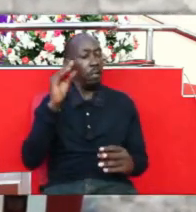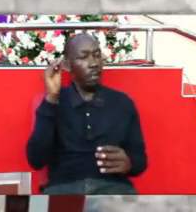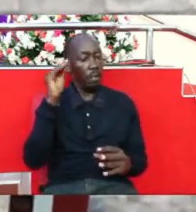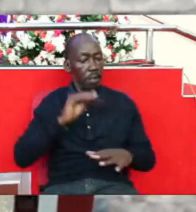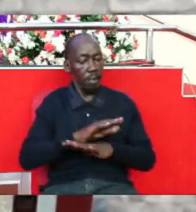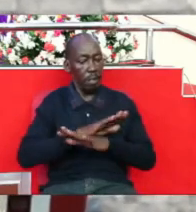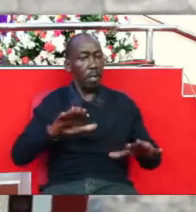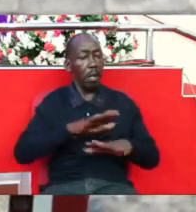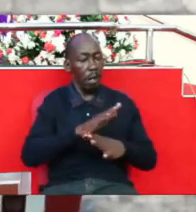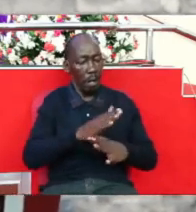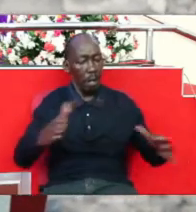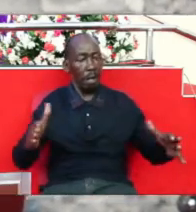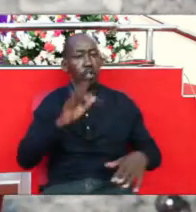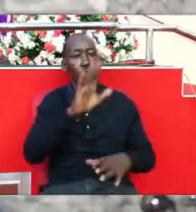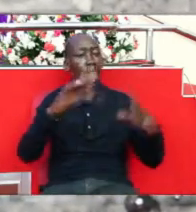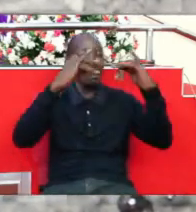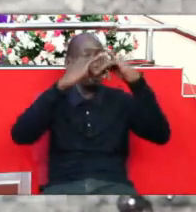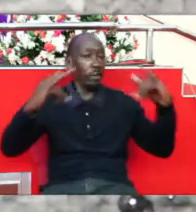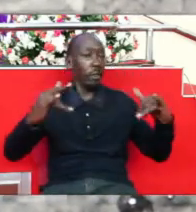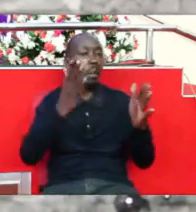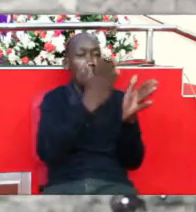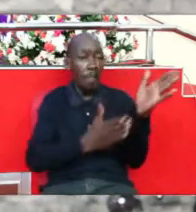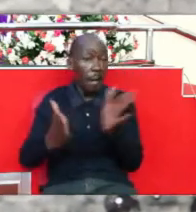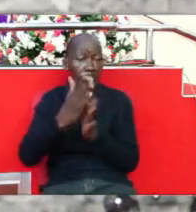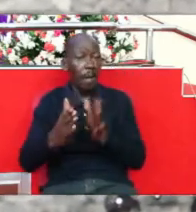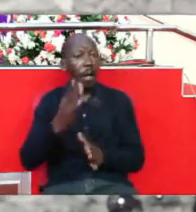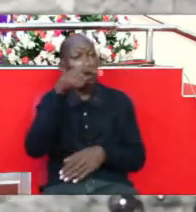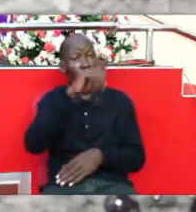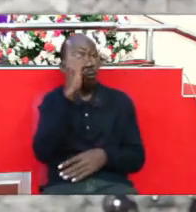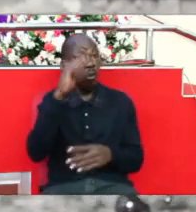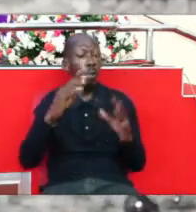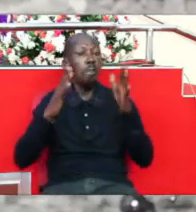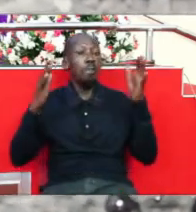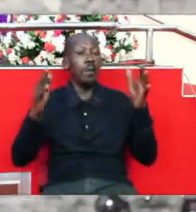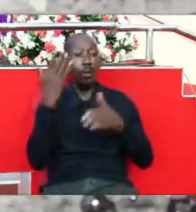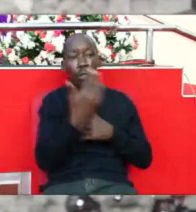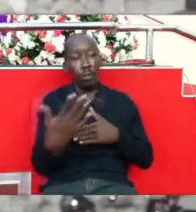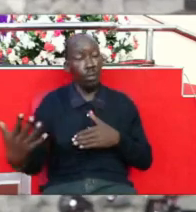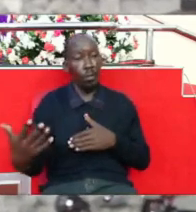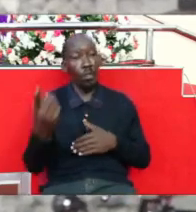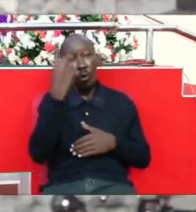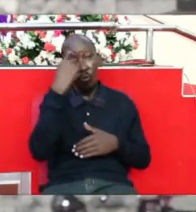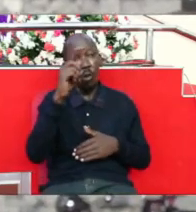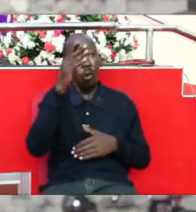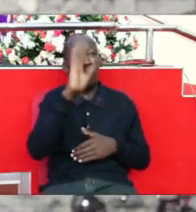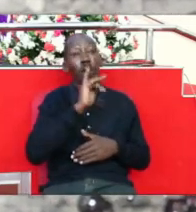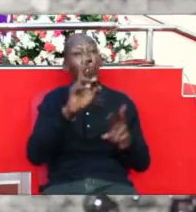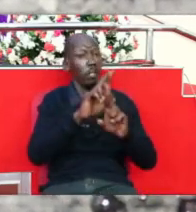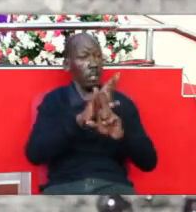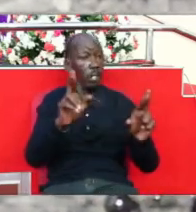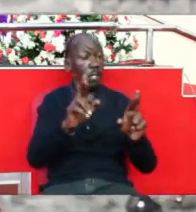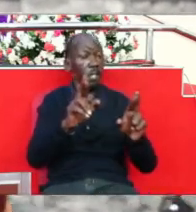kwamba upanue hema zako. Prepare yourself for great things. Jiandae kwa sababu ya mambo makuu. For God is ready to